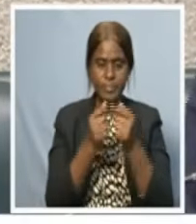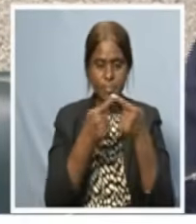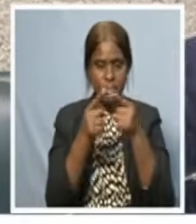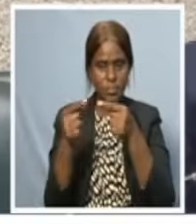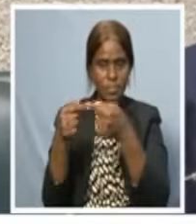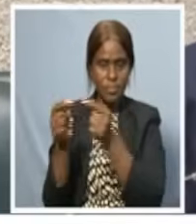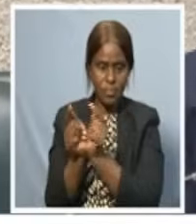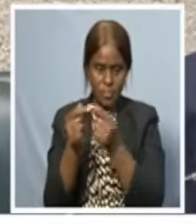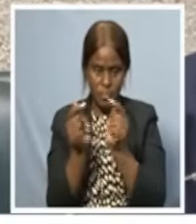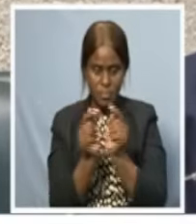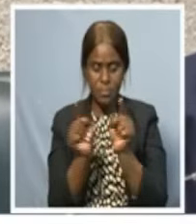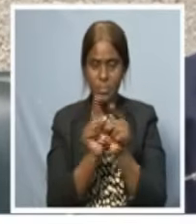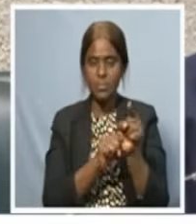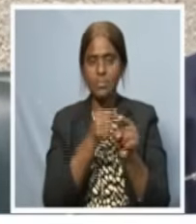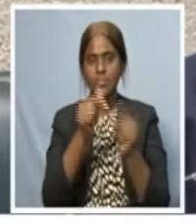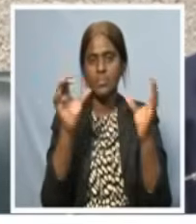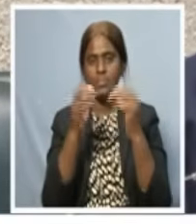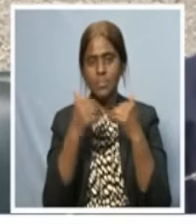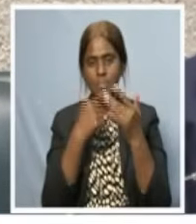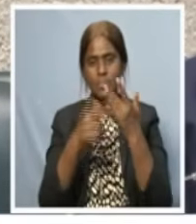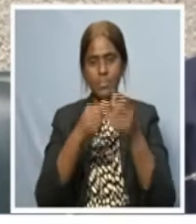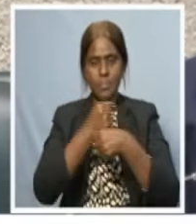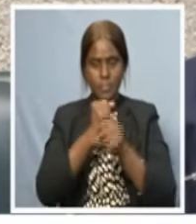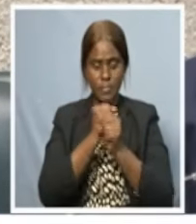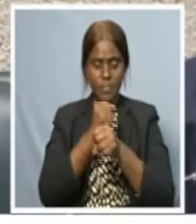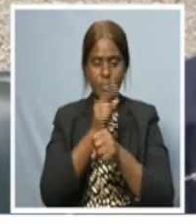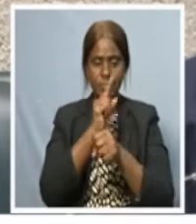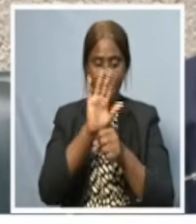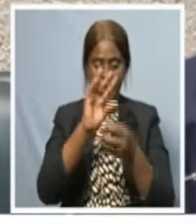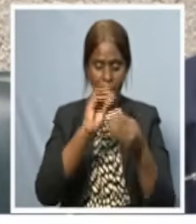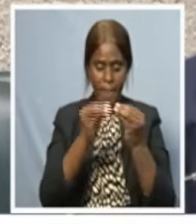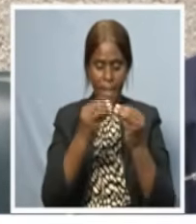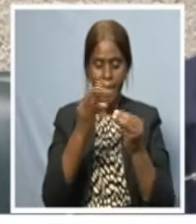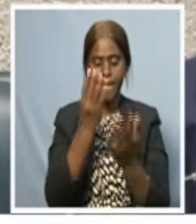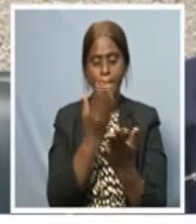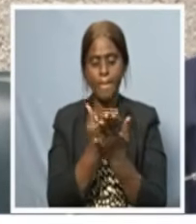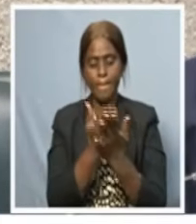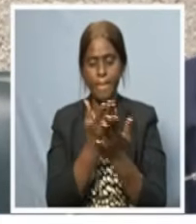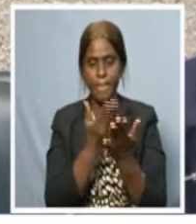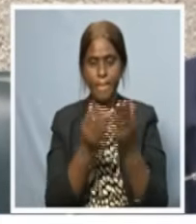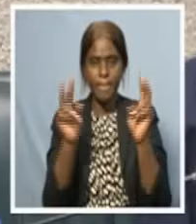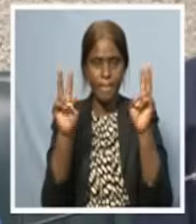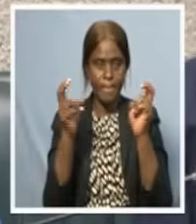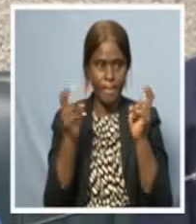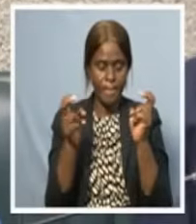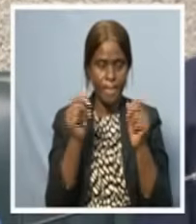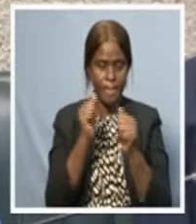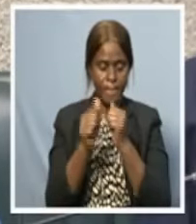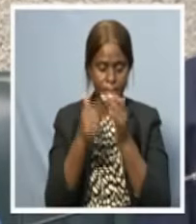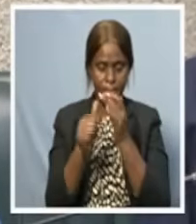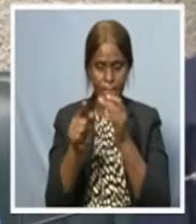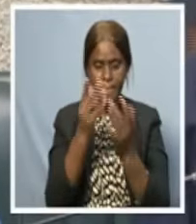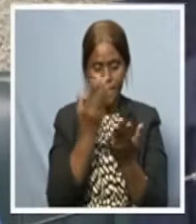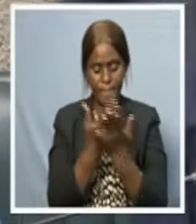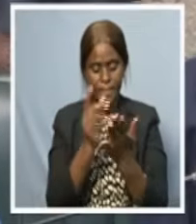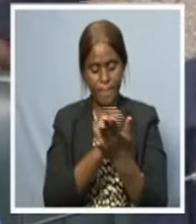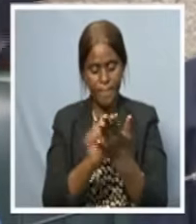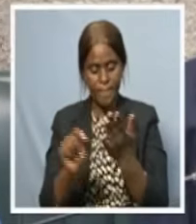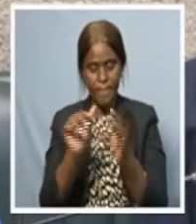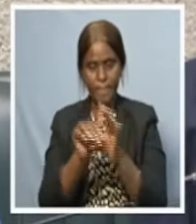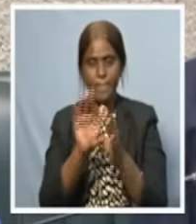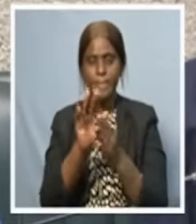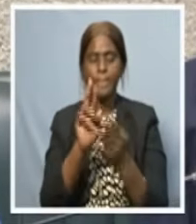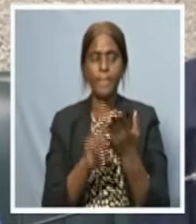various stakeholders, the committee has made a number of recommendations on the topic, which are documented in